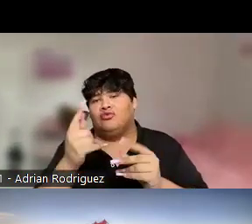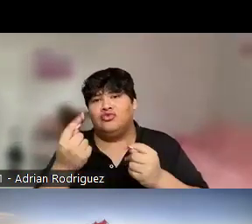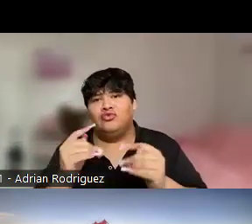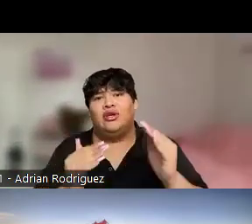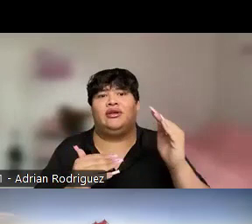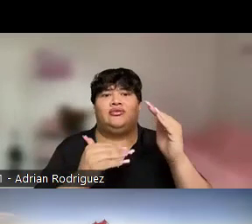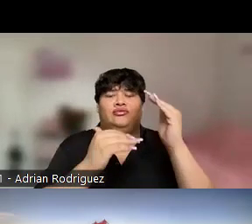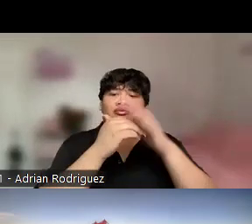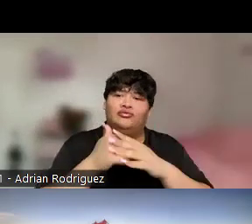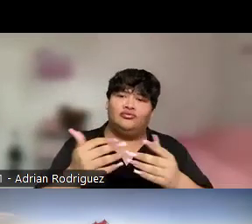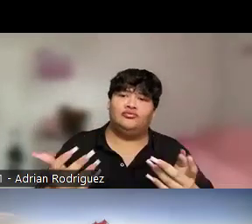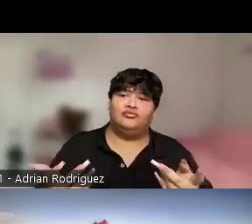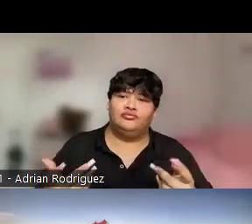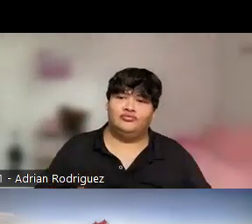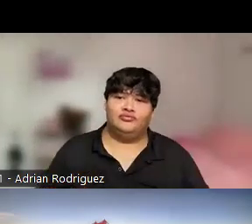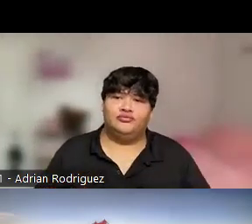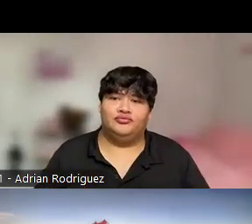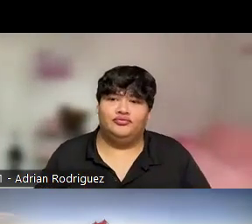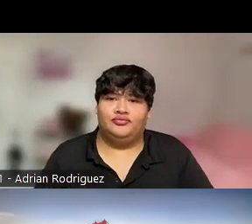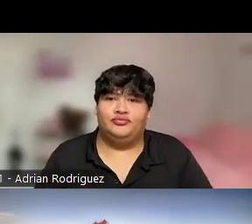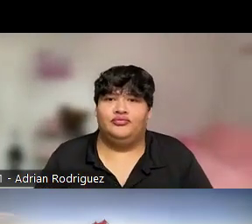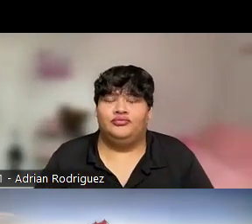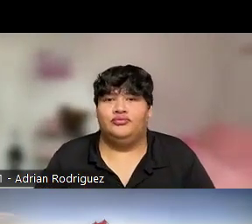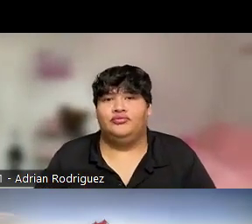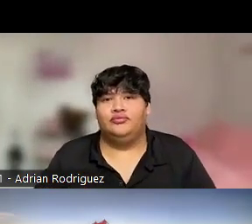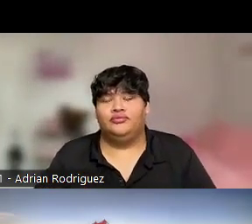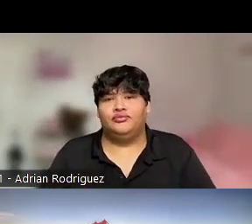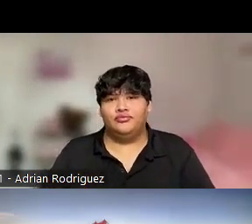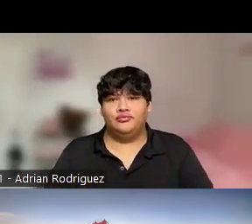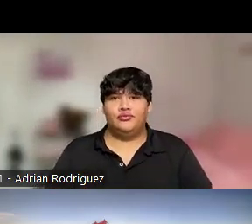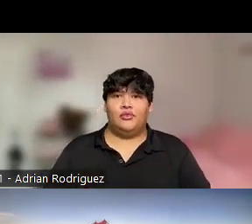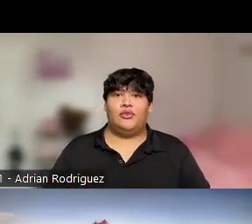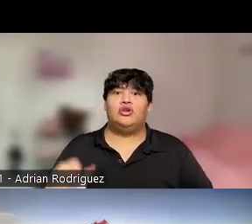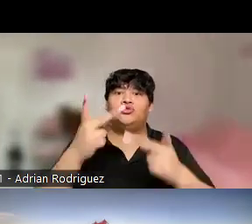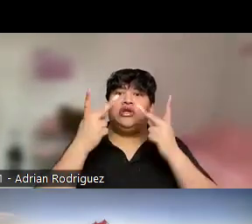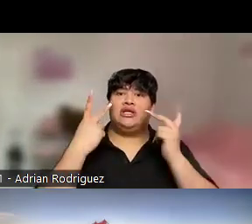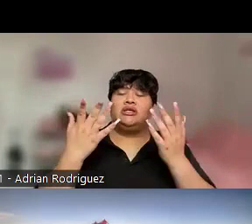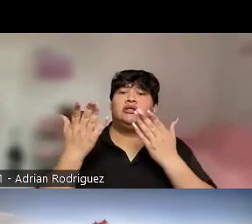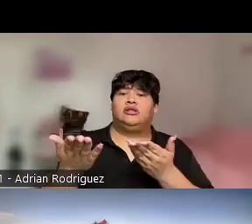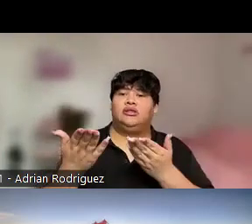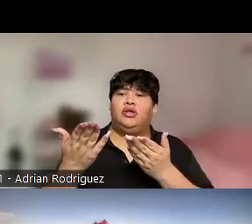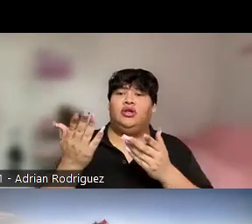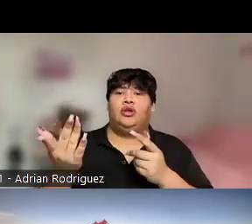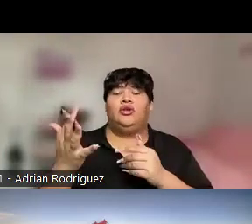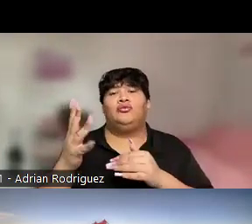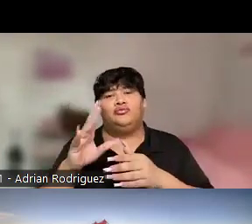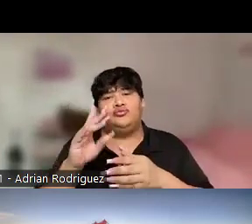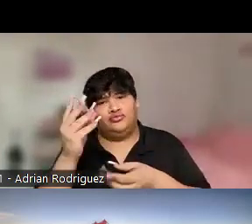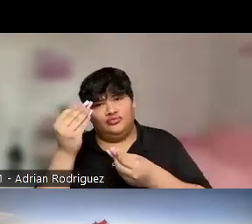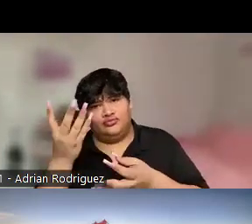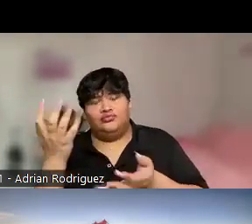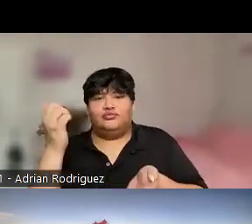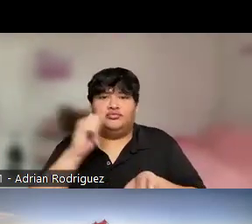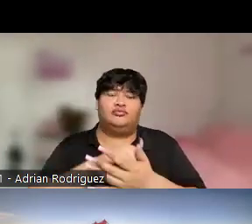capture. Next slide, please. And then so this is a summary again, sort of the top